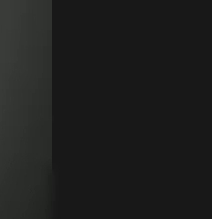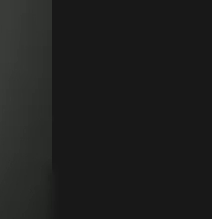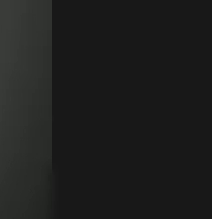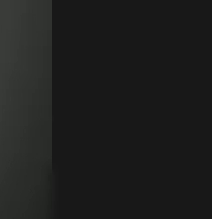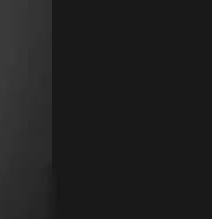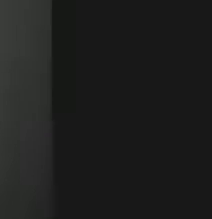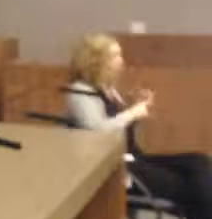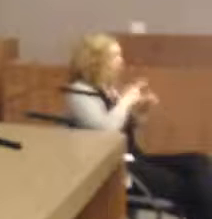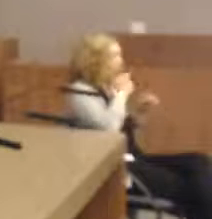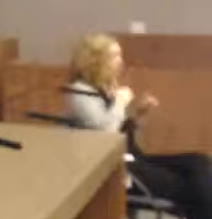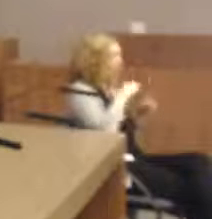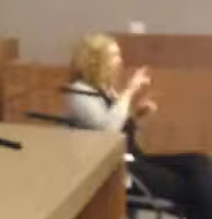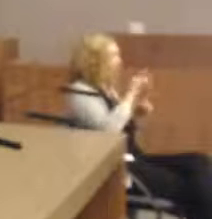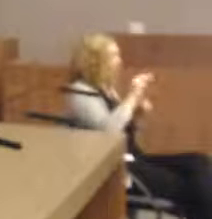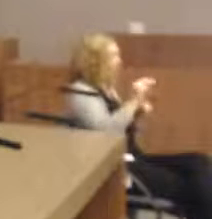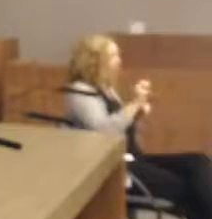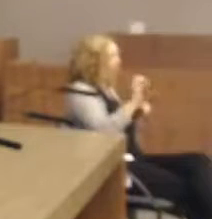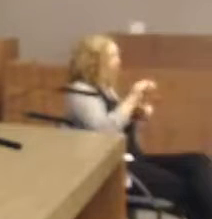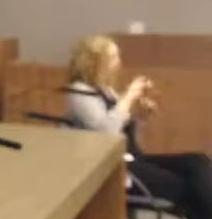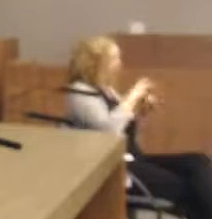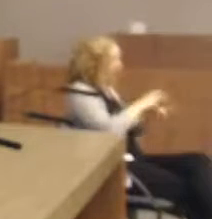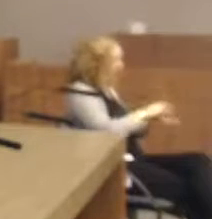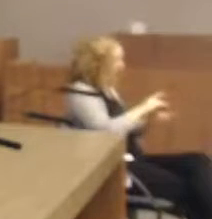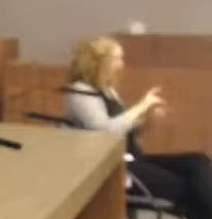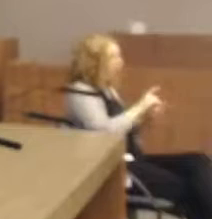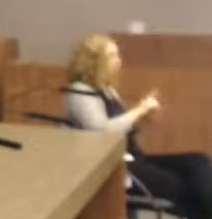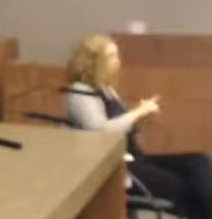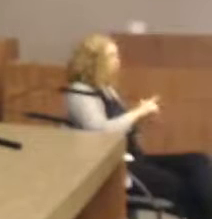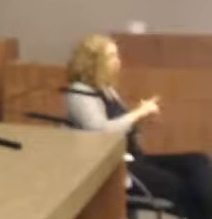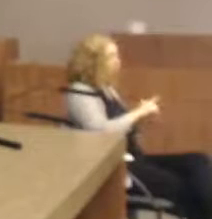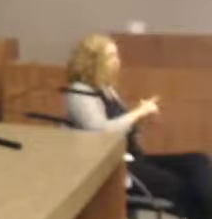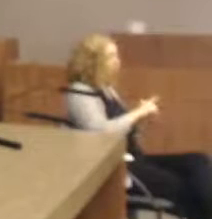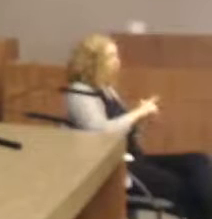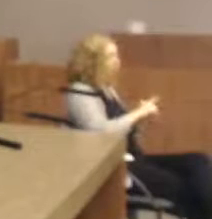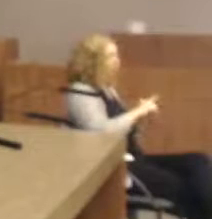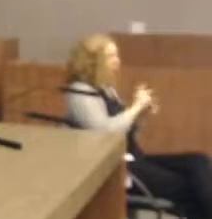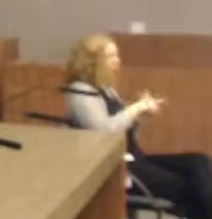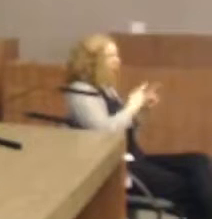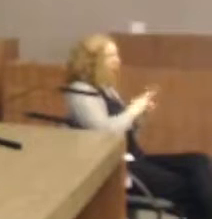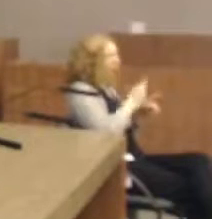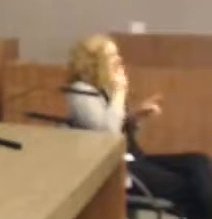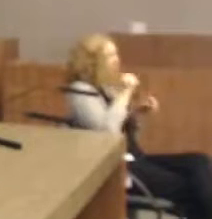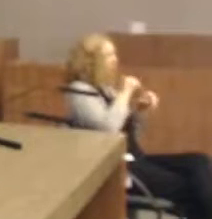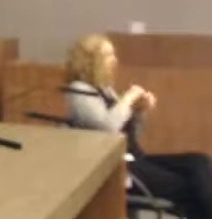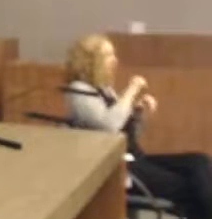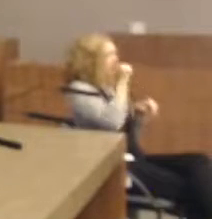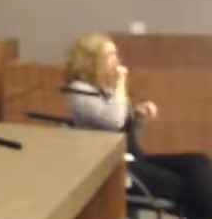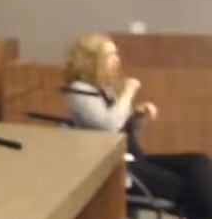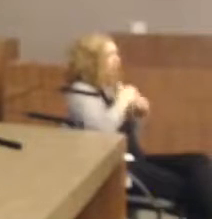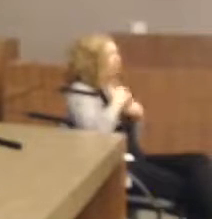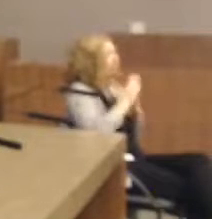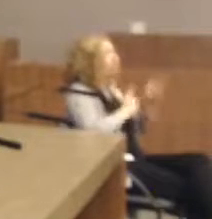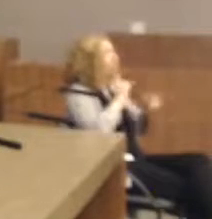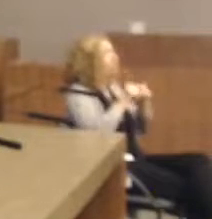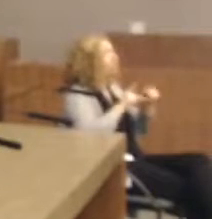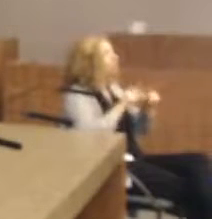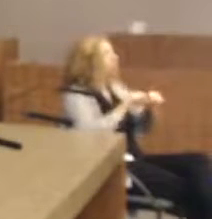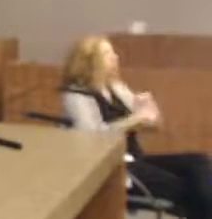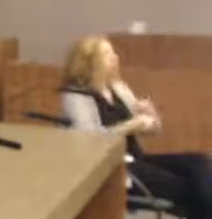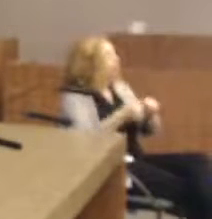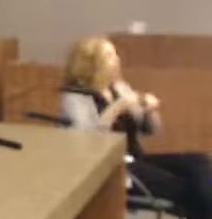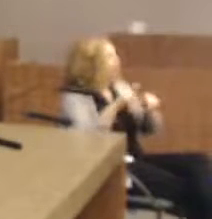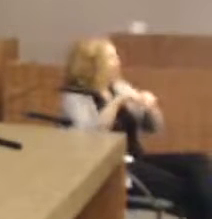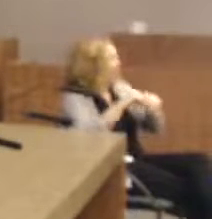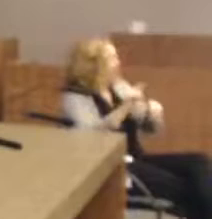that's related to alcohol or being in a bar or something. Those kinds of smells. I've had victims who were raped in bathrooms,